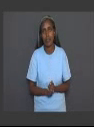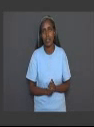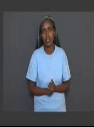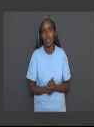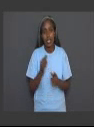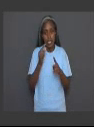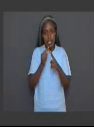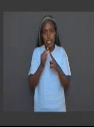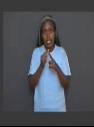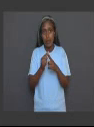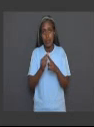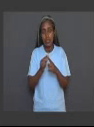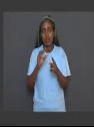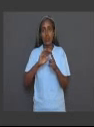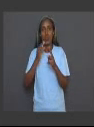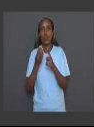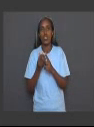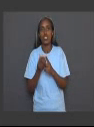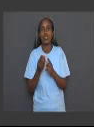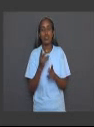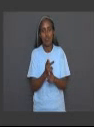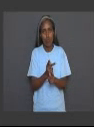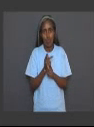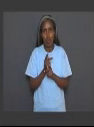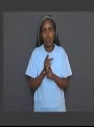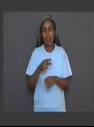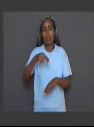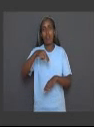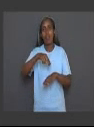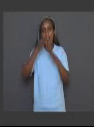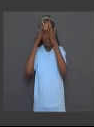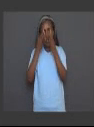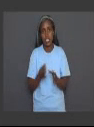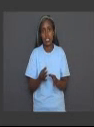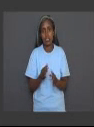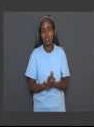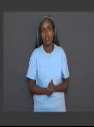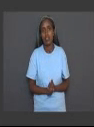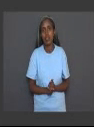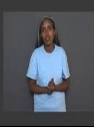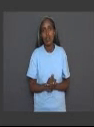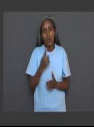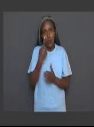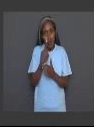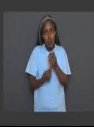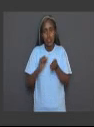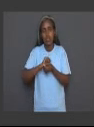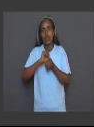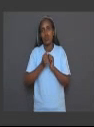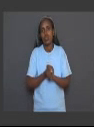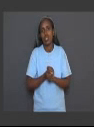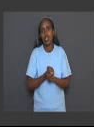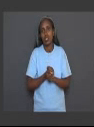Terms and conditions of borrowing are fixed and subject only to changes